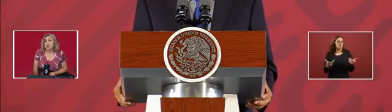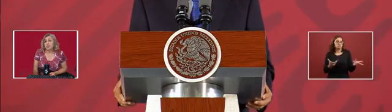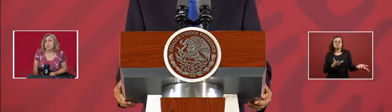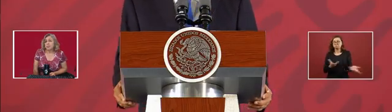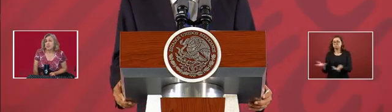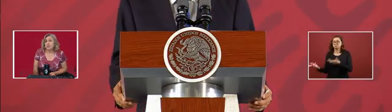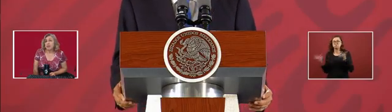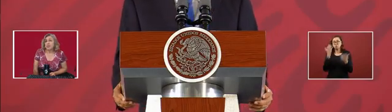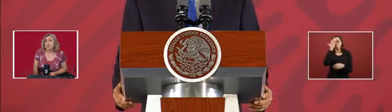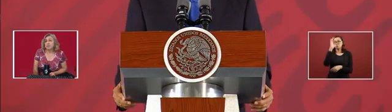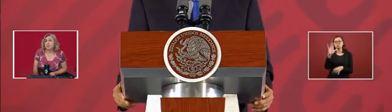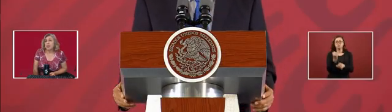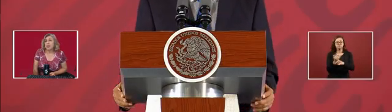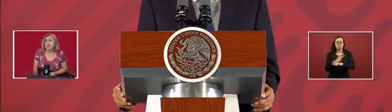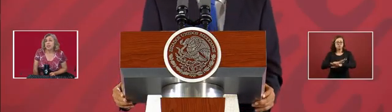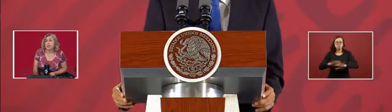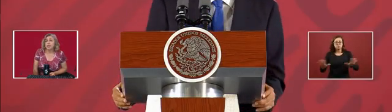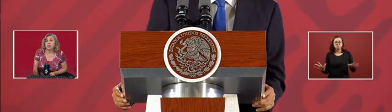prevention